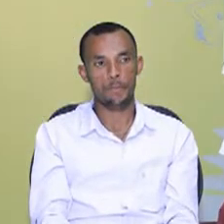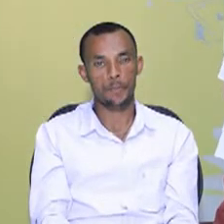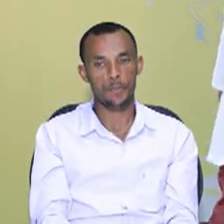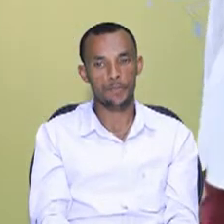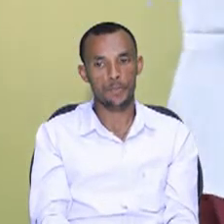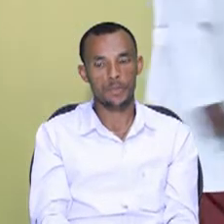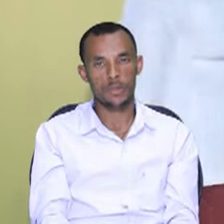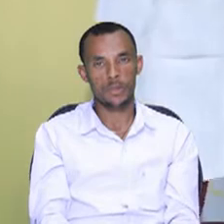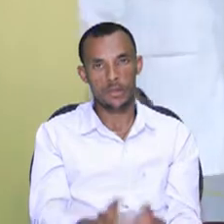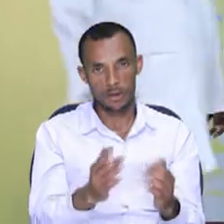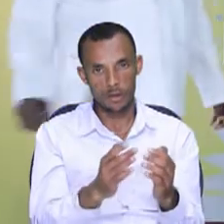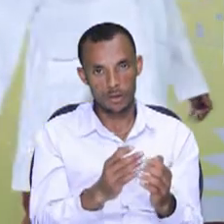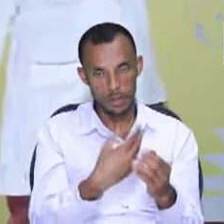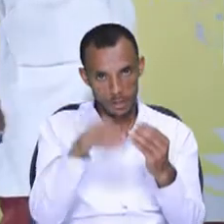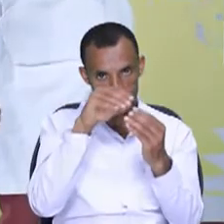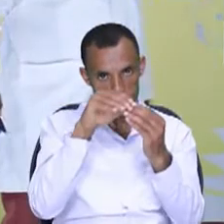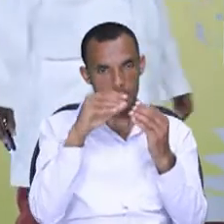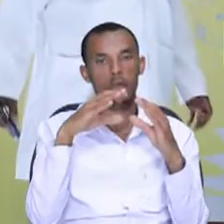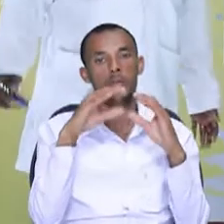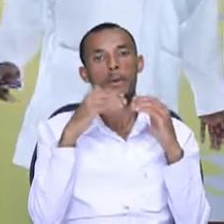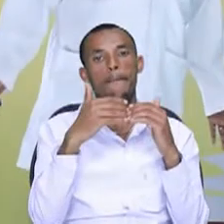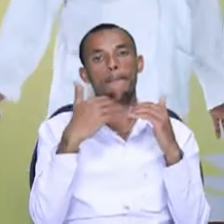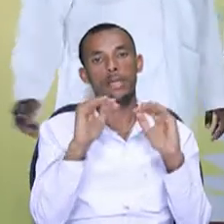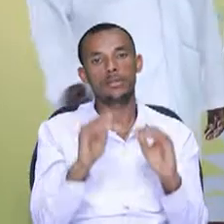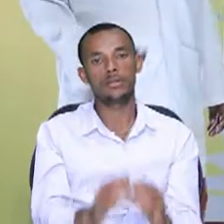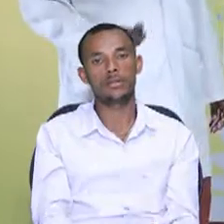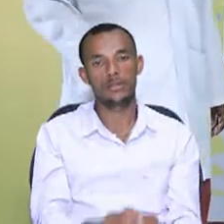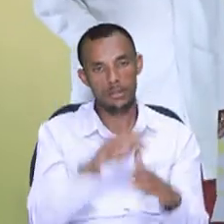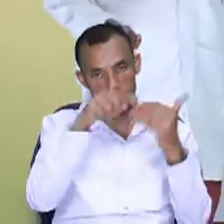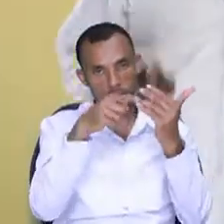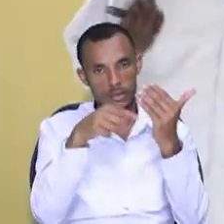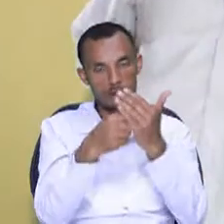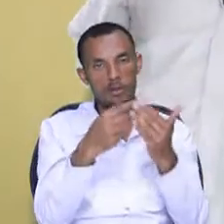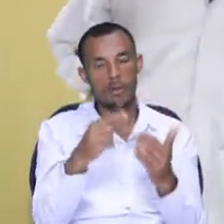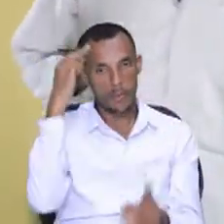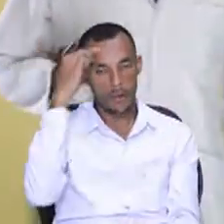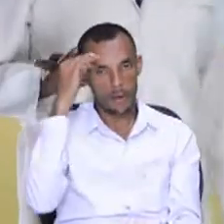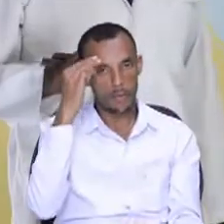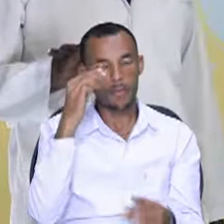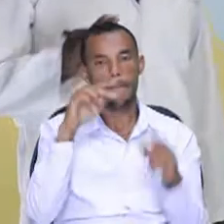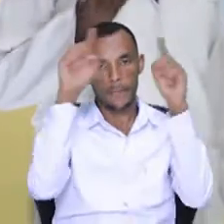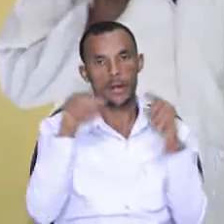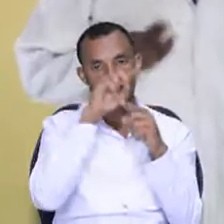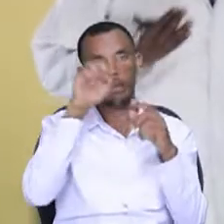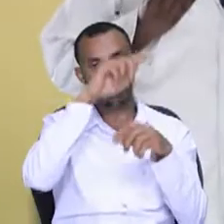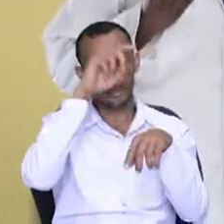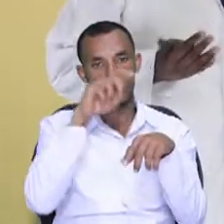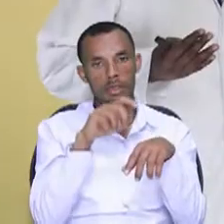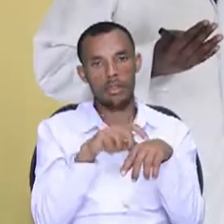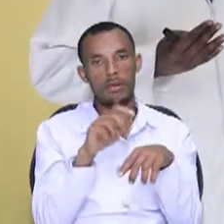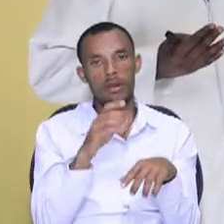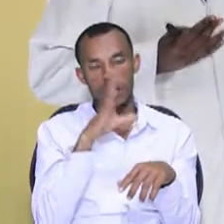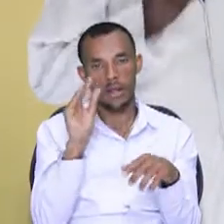In order to increasing atomic mass. Therefore, Mendeleev periodic table and its law states